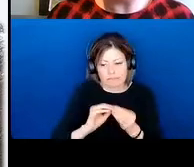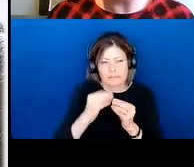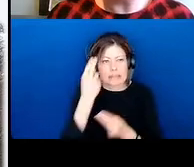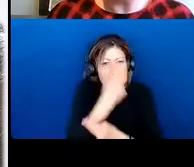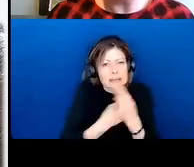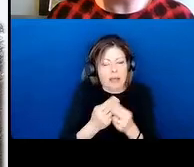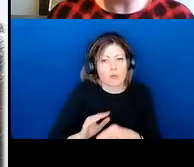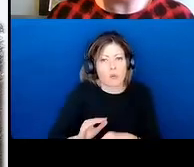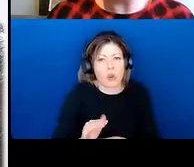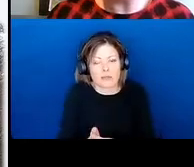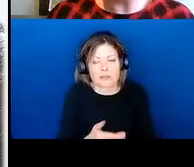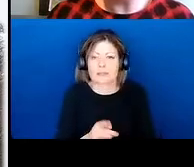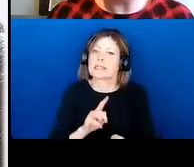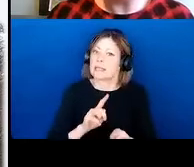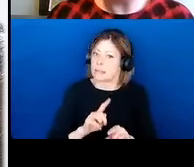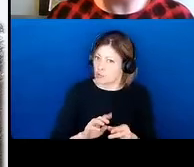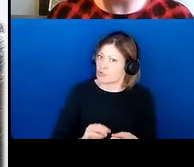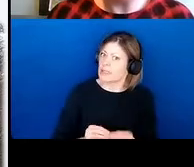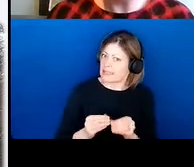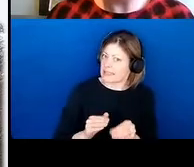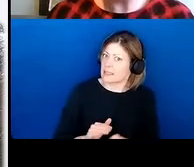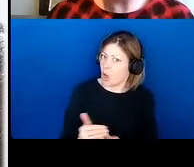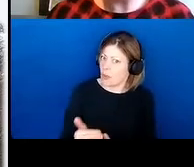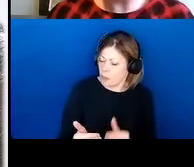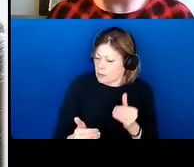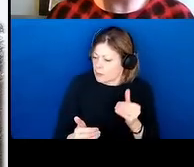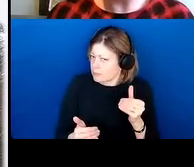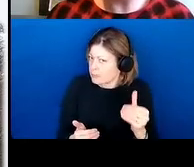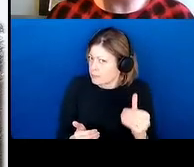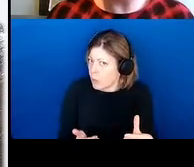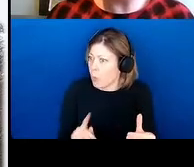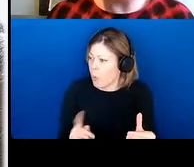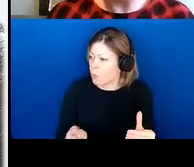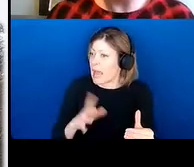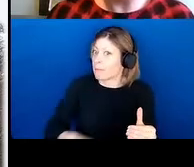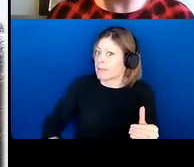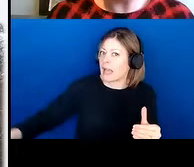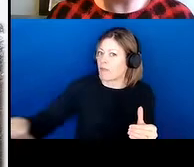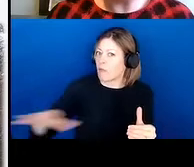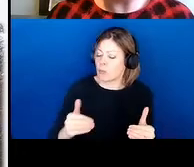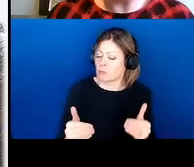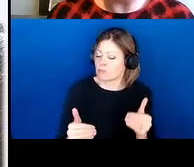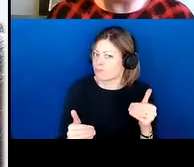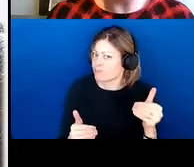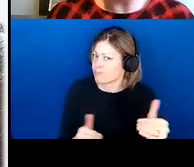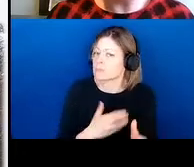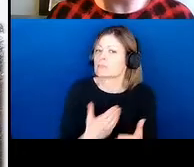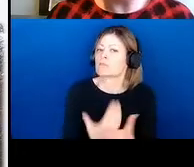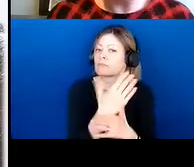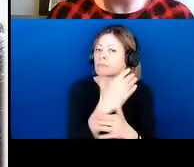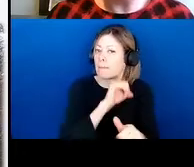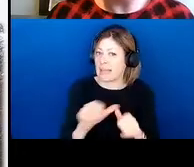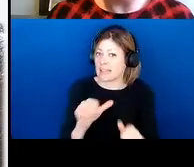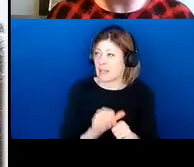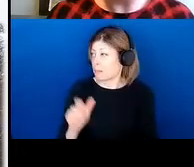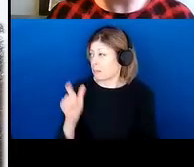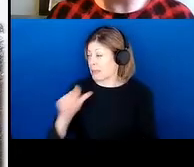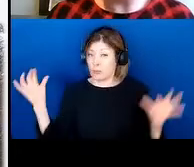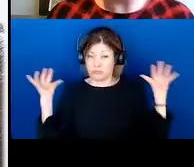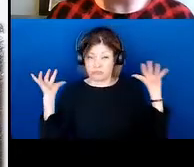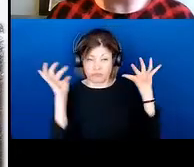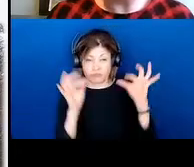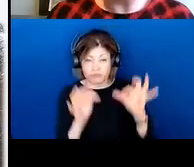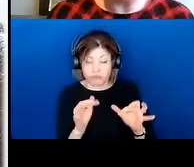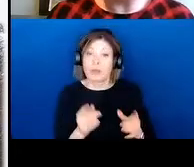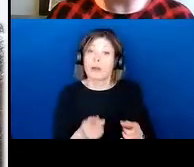contemporary fashion and practice. Visitors flocked to see it, being shown around by the head gardener, with